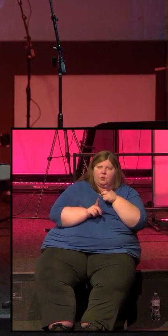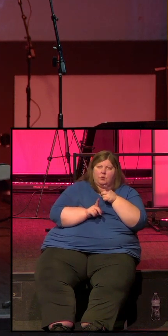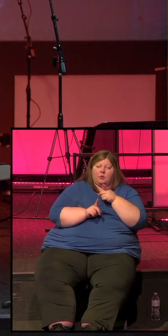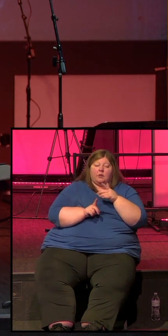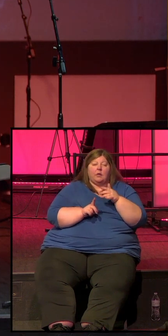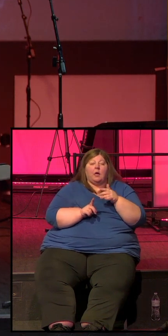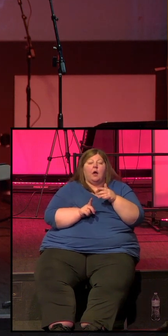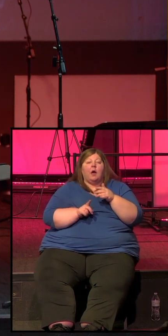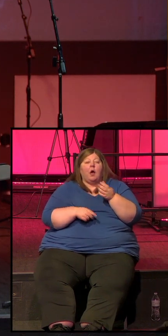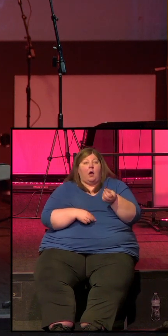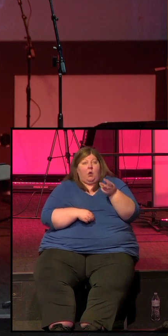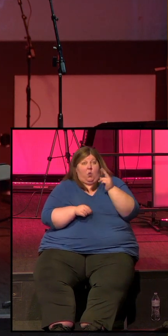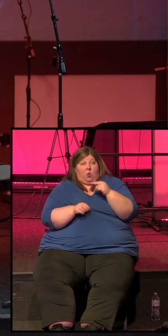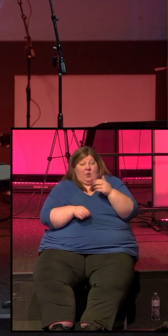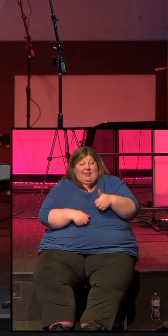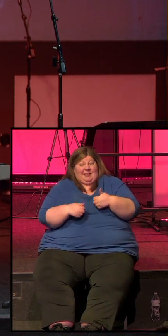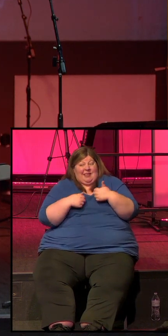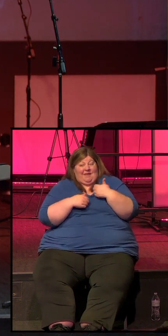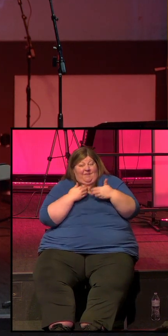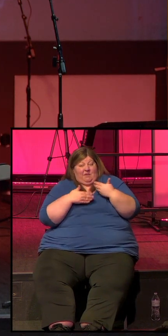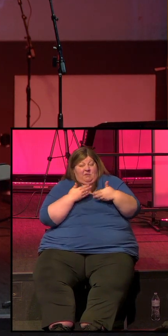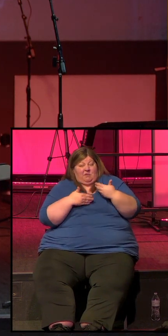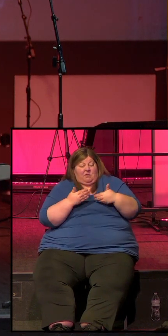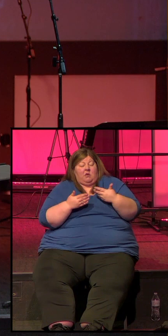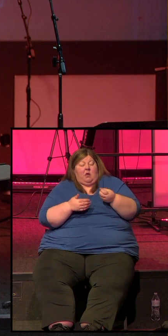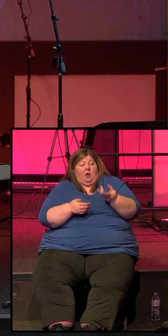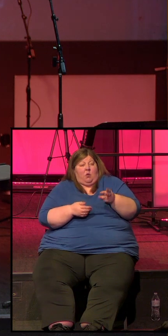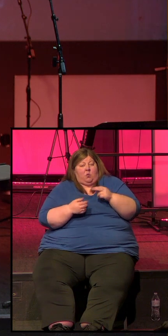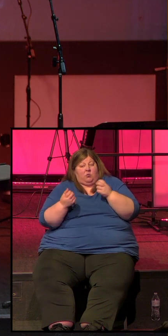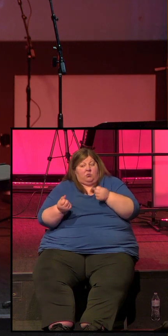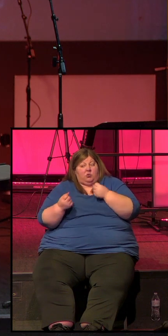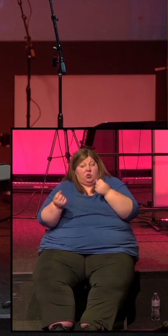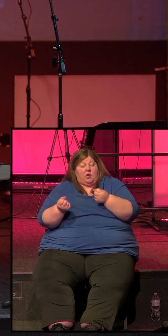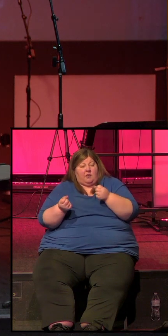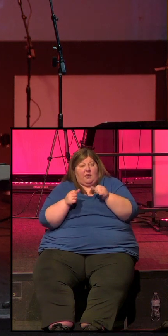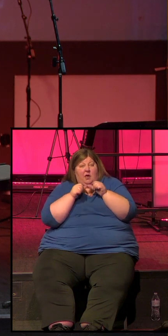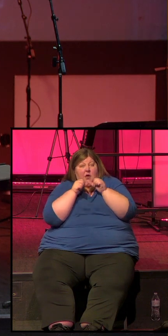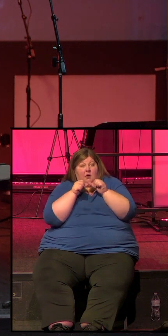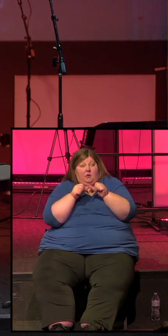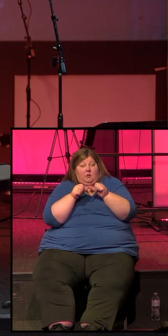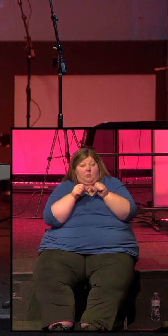our own power or in our own might or in our own strength, our endurance is